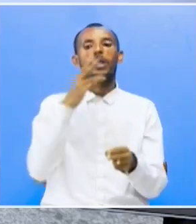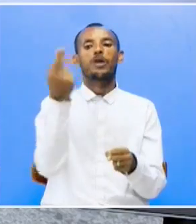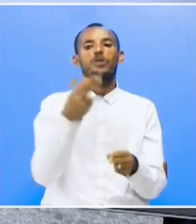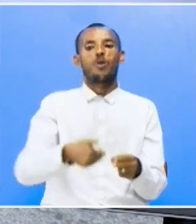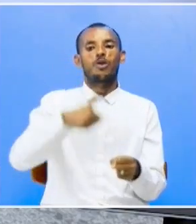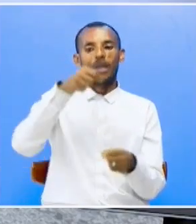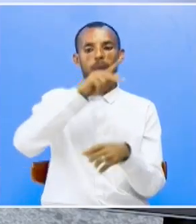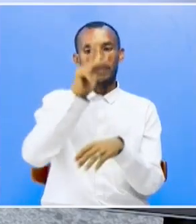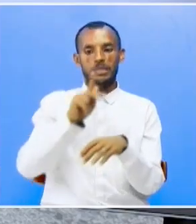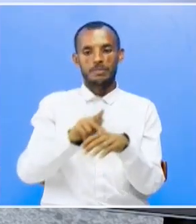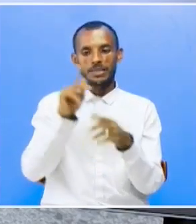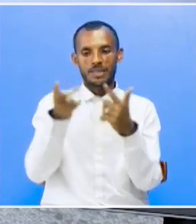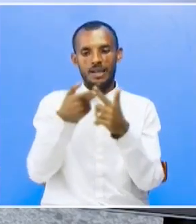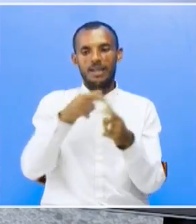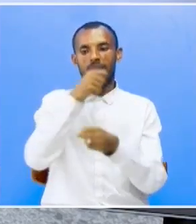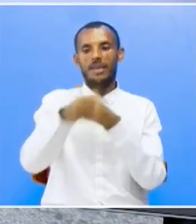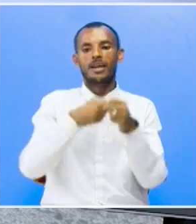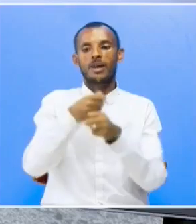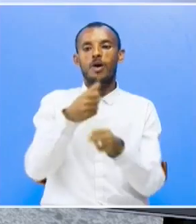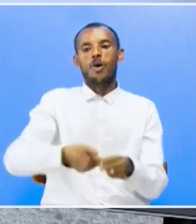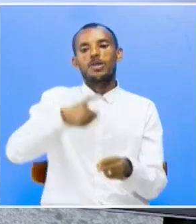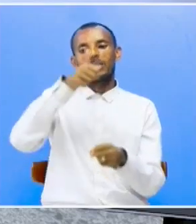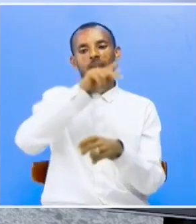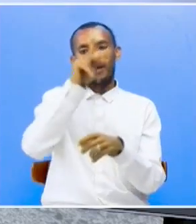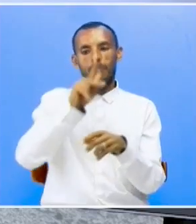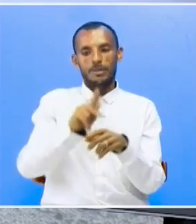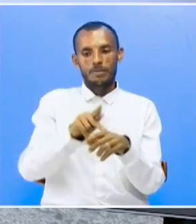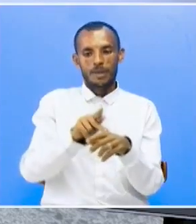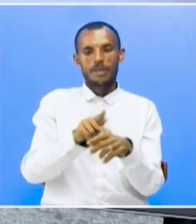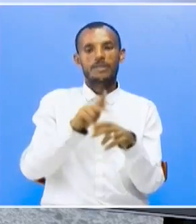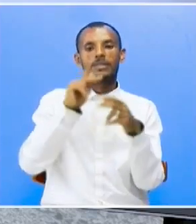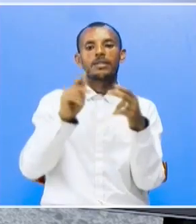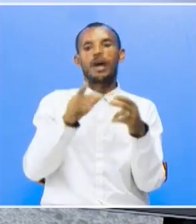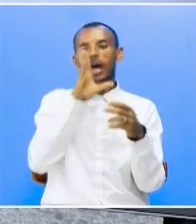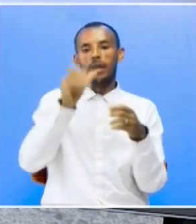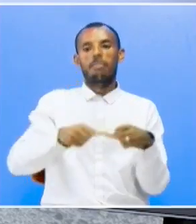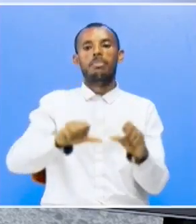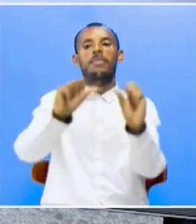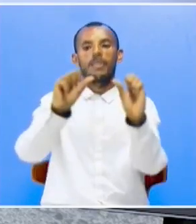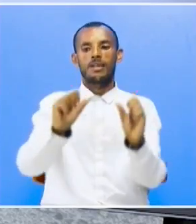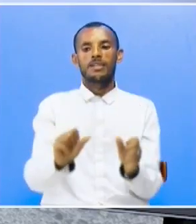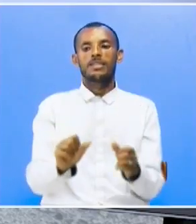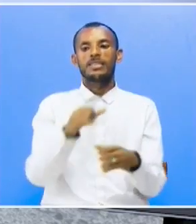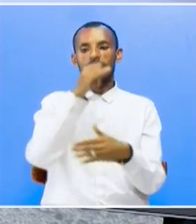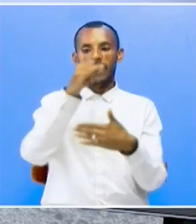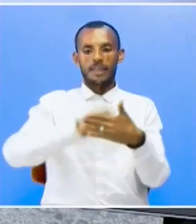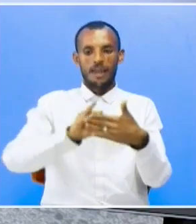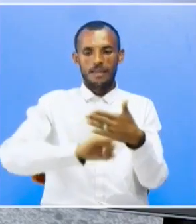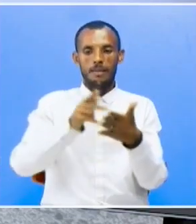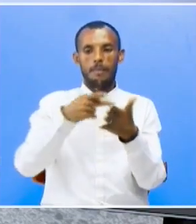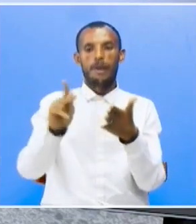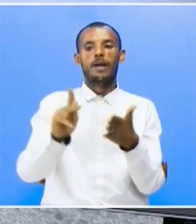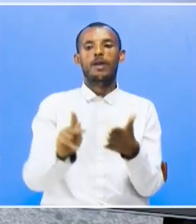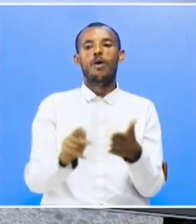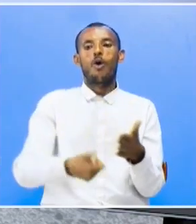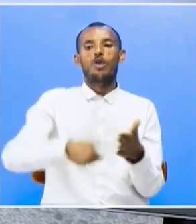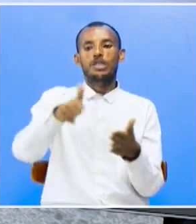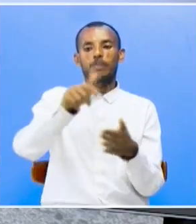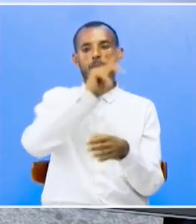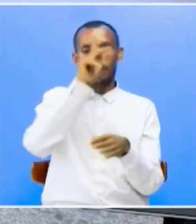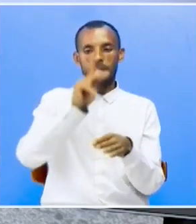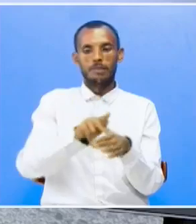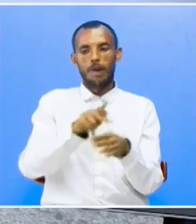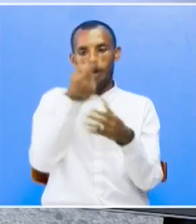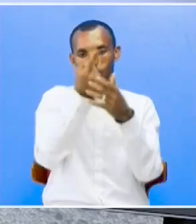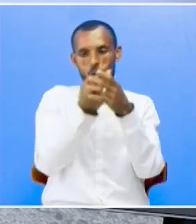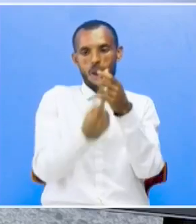principal. For second year, you'll use original principal and so on. So the interest paid on original principal